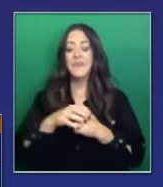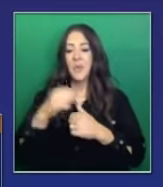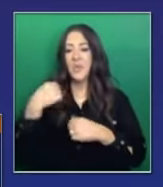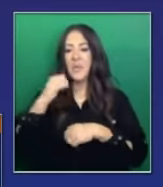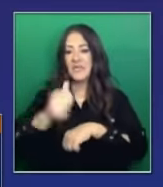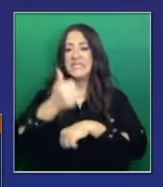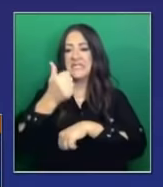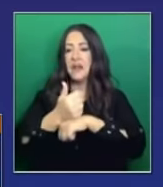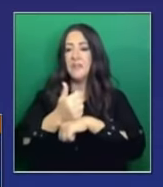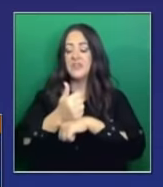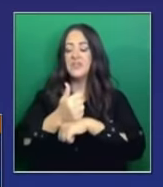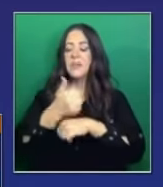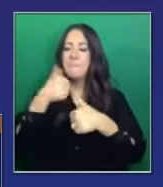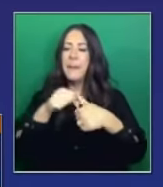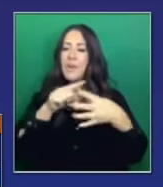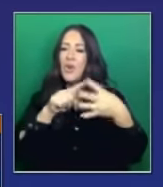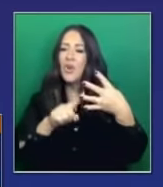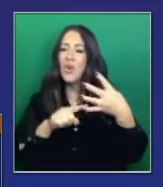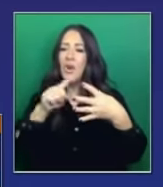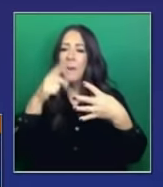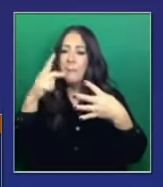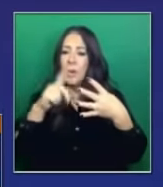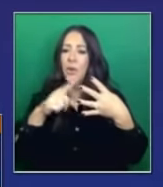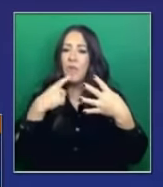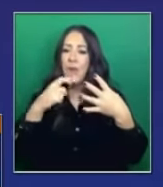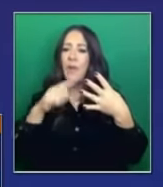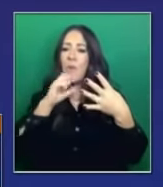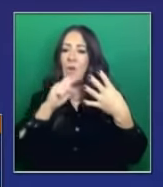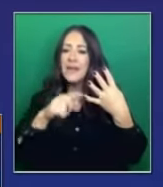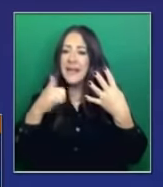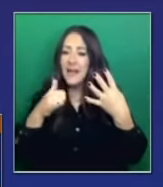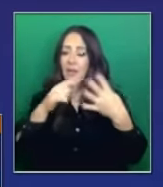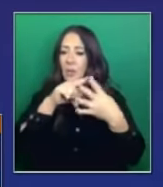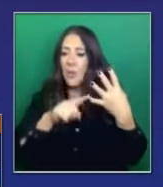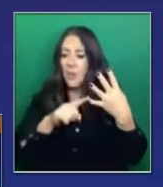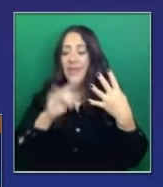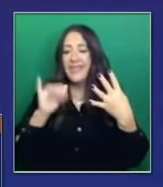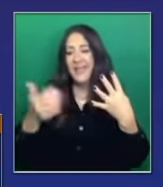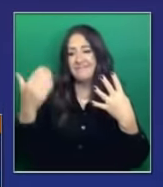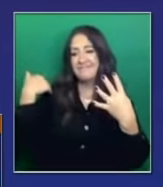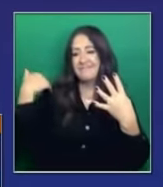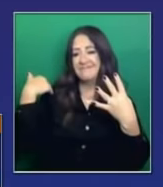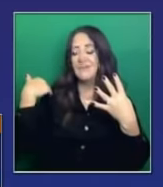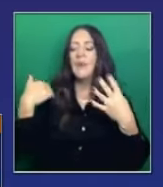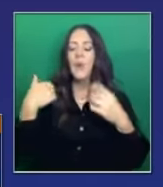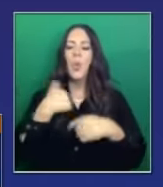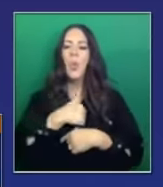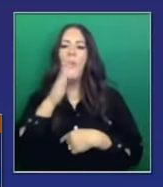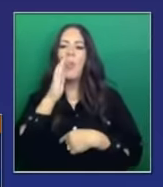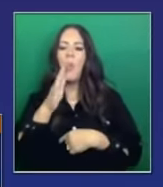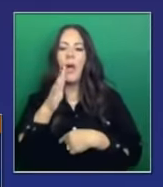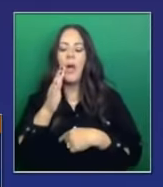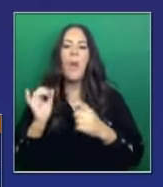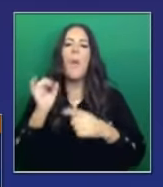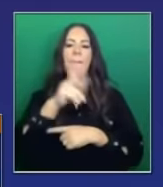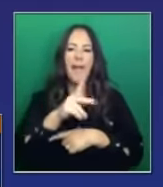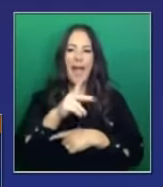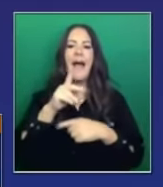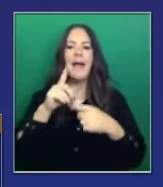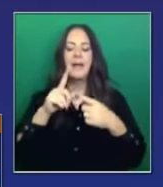looking forward going back to the tier framework shortly as we work through this third phase or wave, and then get